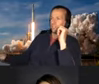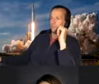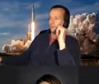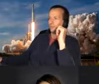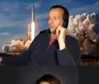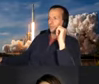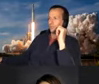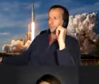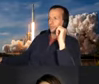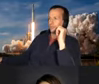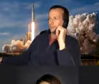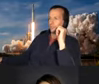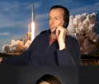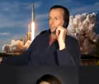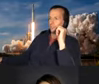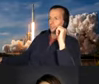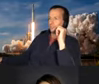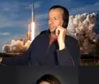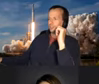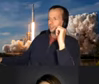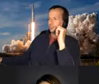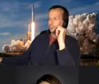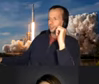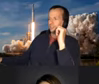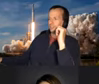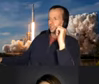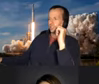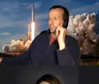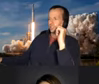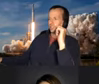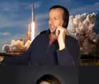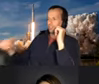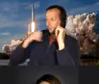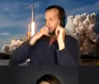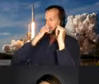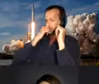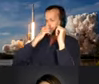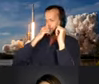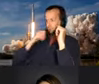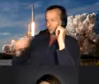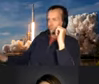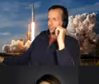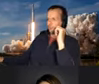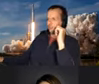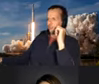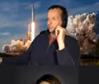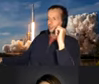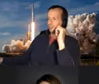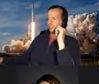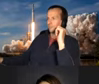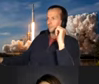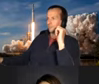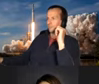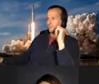just a view of how this went. So this is from late March. I don't have the date here, but if you look at the original paper, I believe this is March